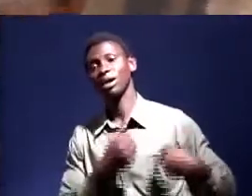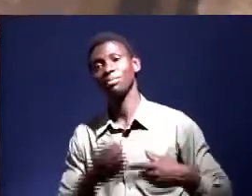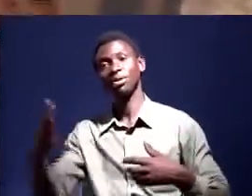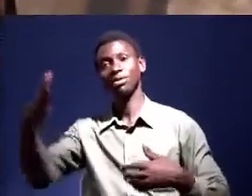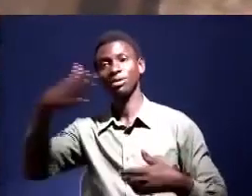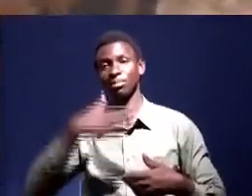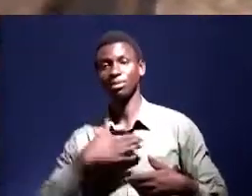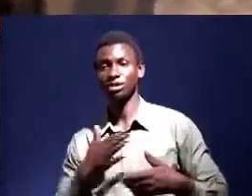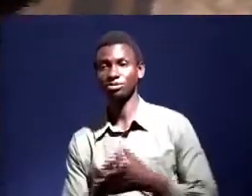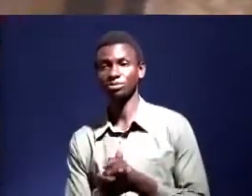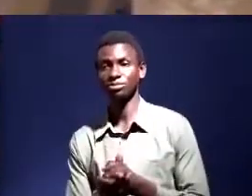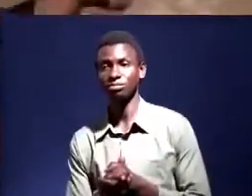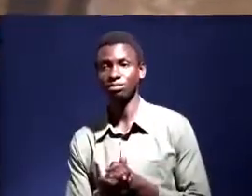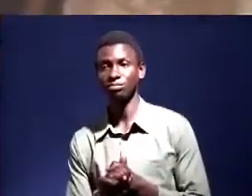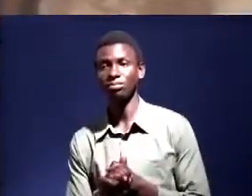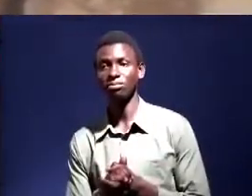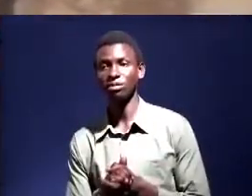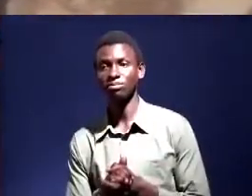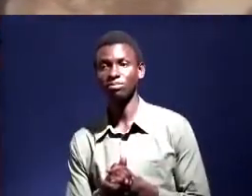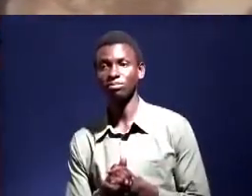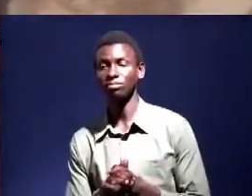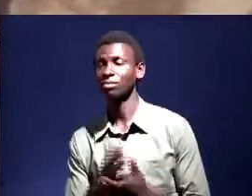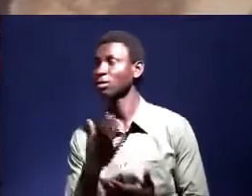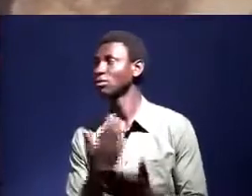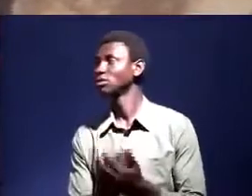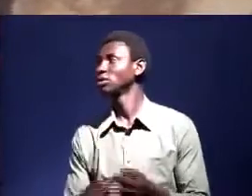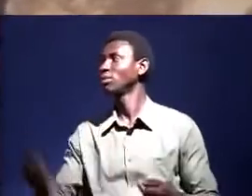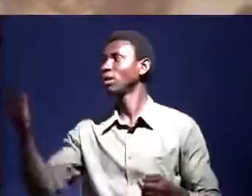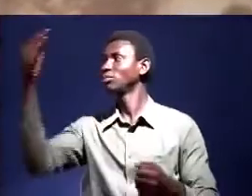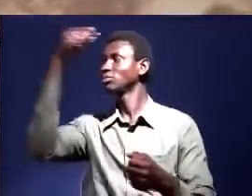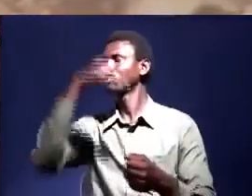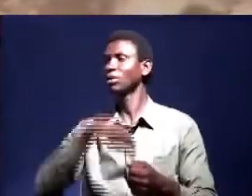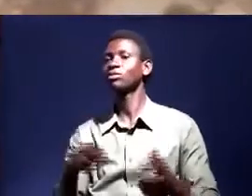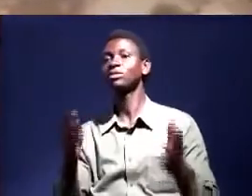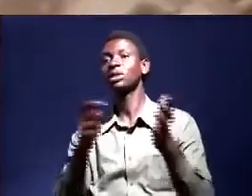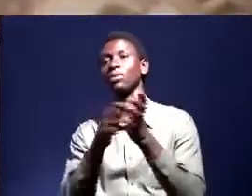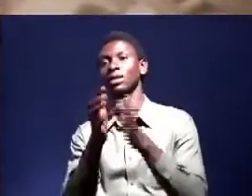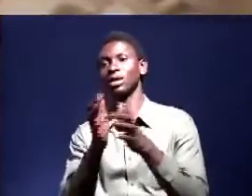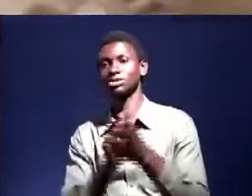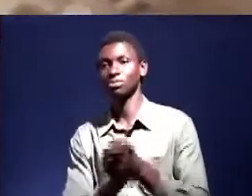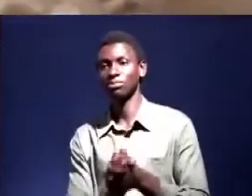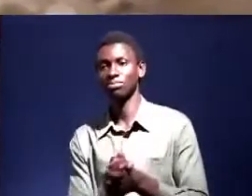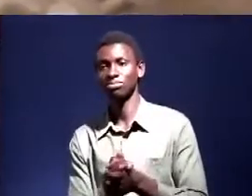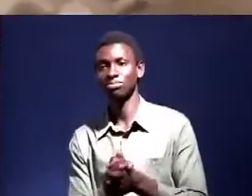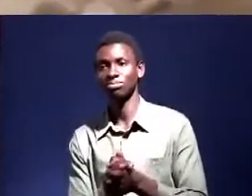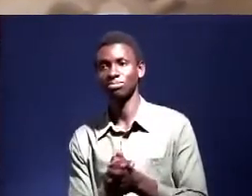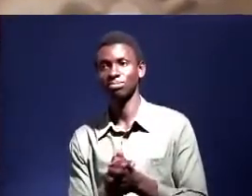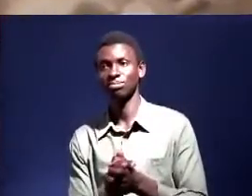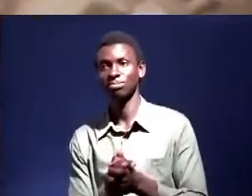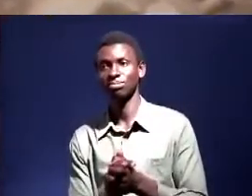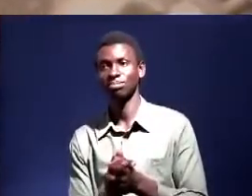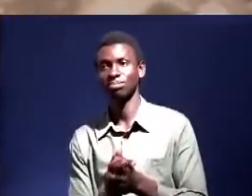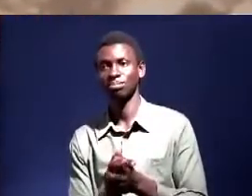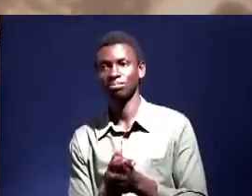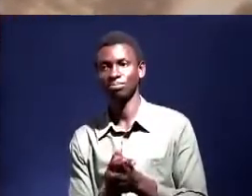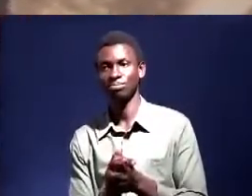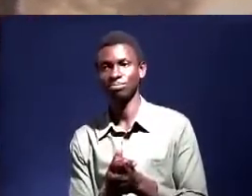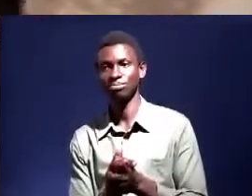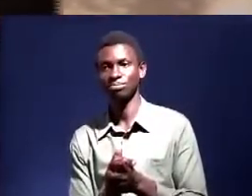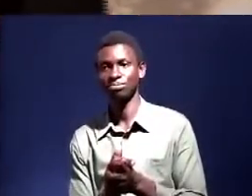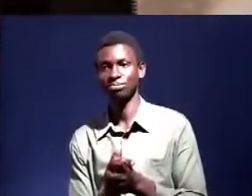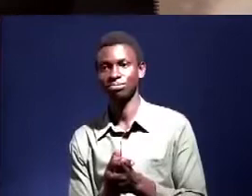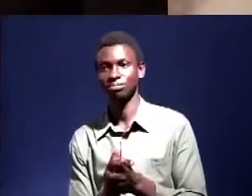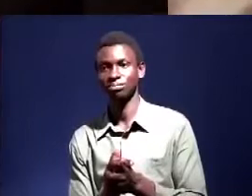Because we have come to Jesus. Kwa sababu tumekuja kwa Yesu. Our name is written down in the Lamb's Book of